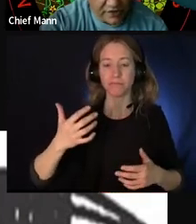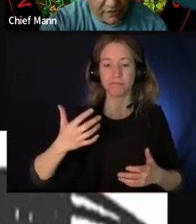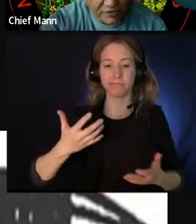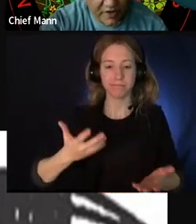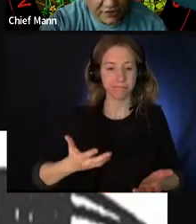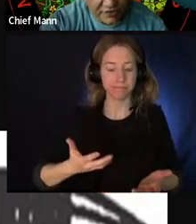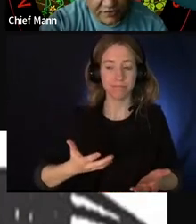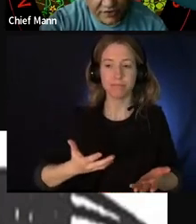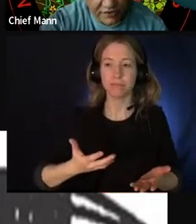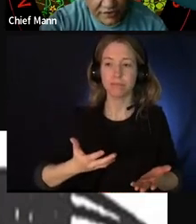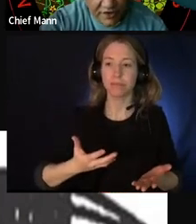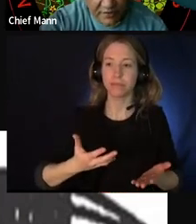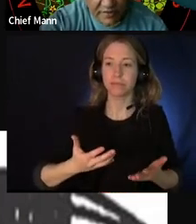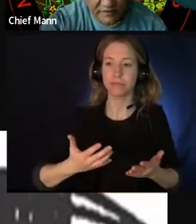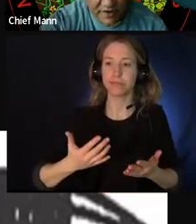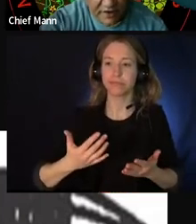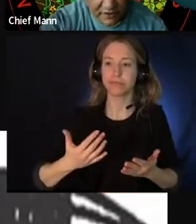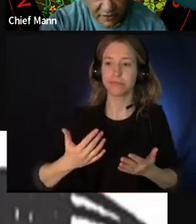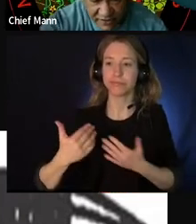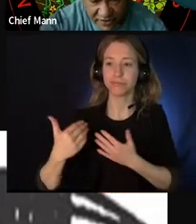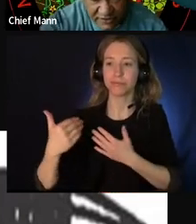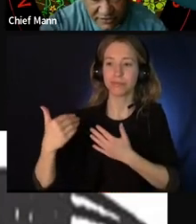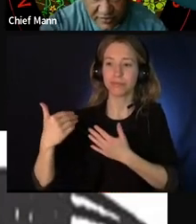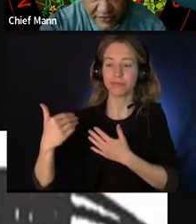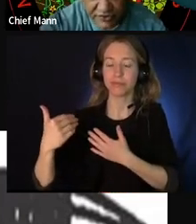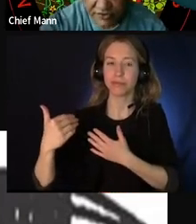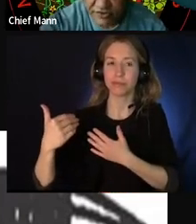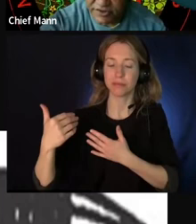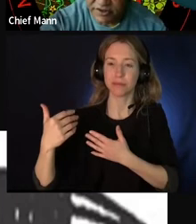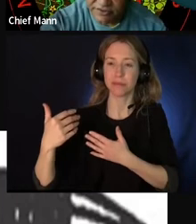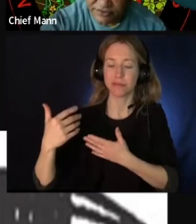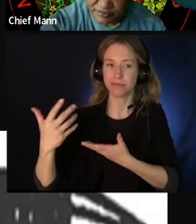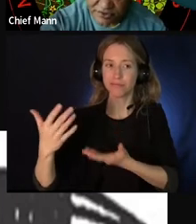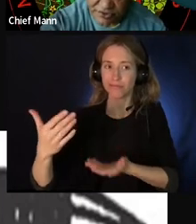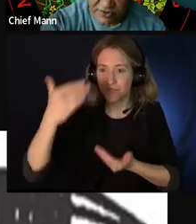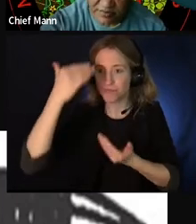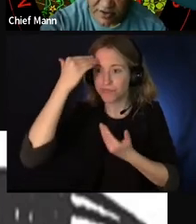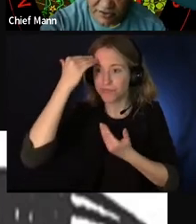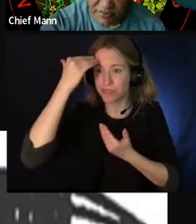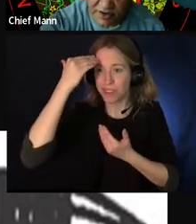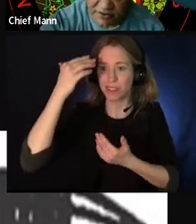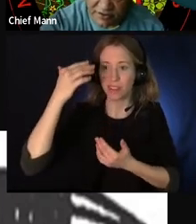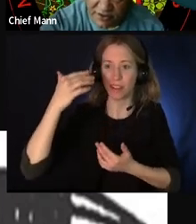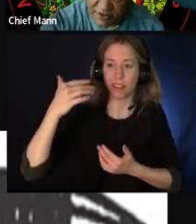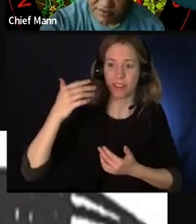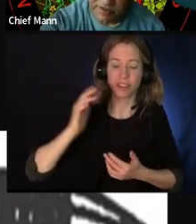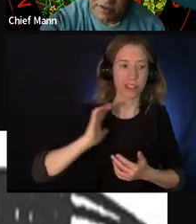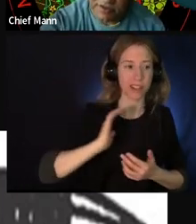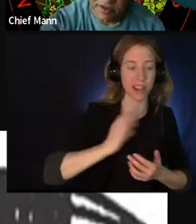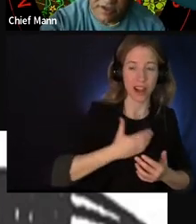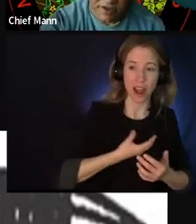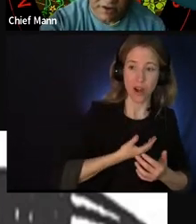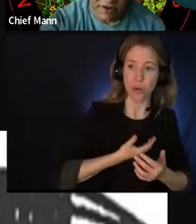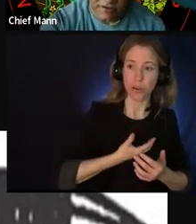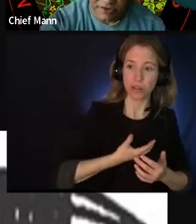the responsibilities that were provided, or the inherent responsibility that was bestowed upon us by our creator to be,